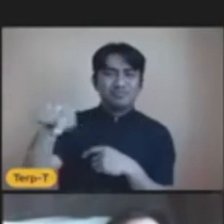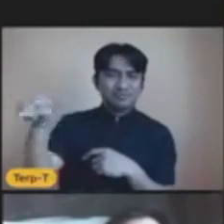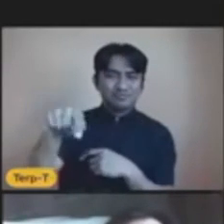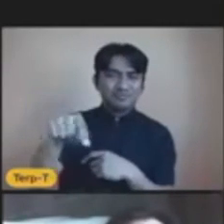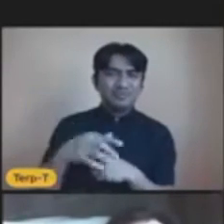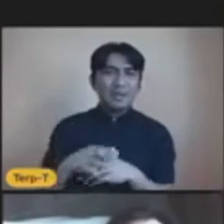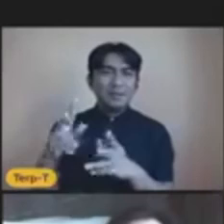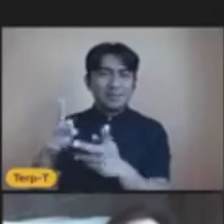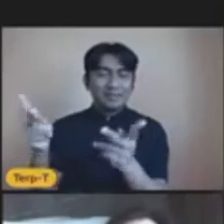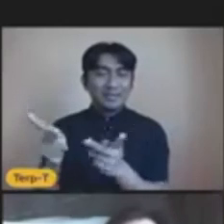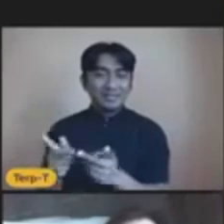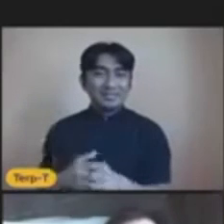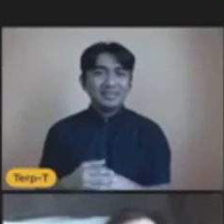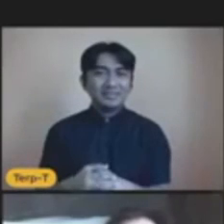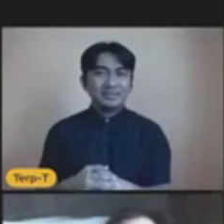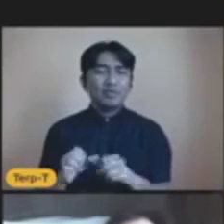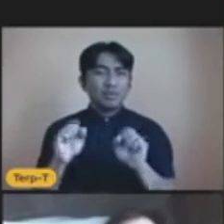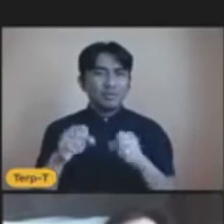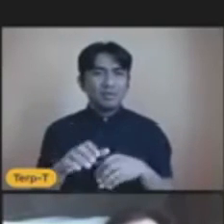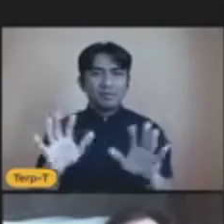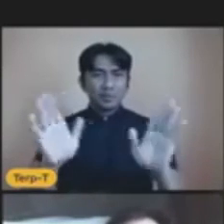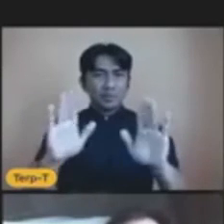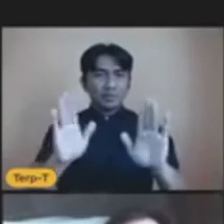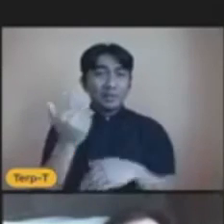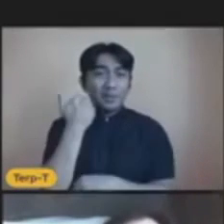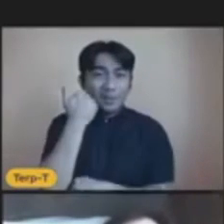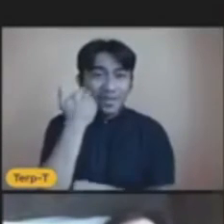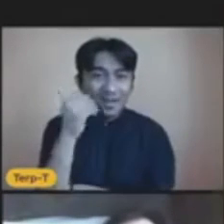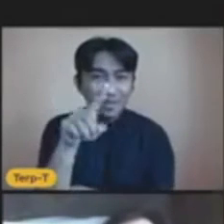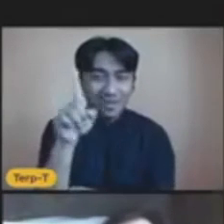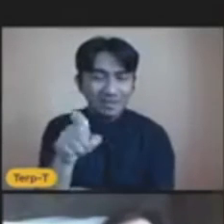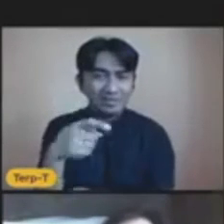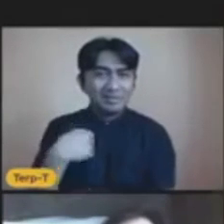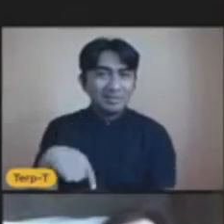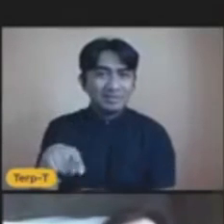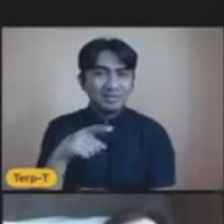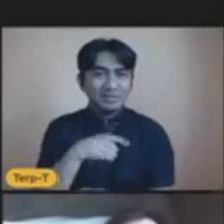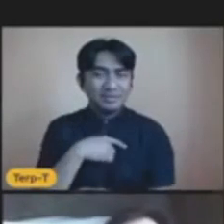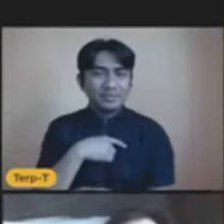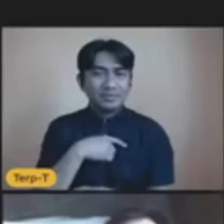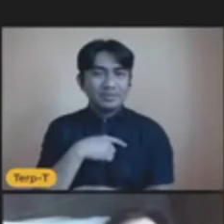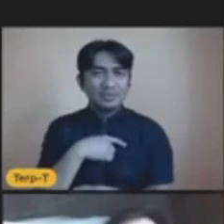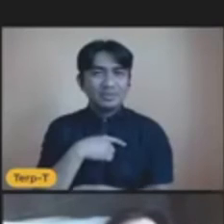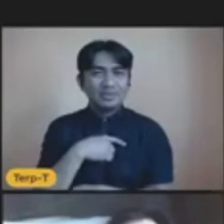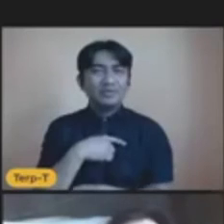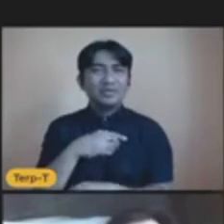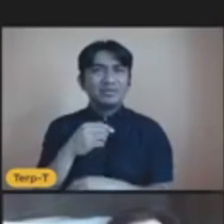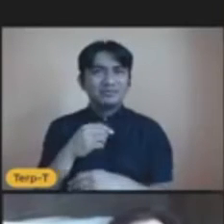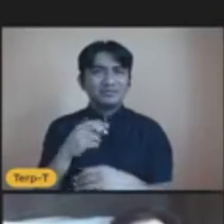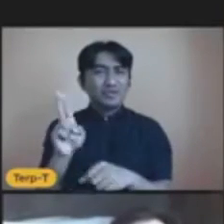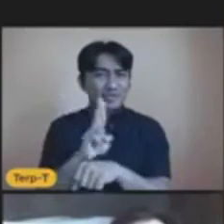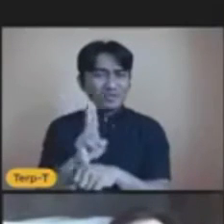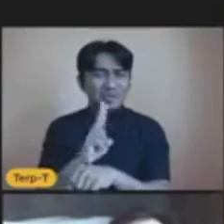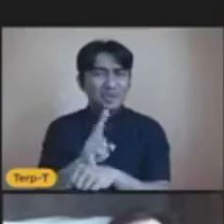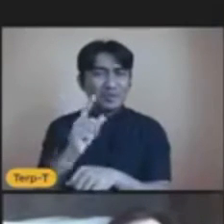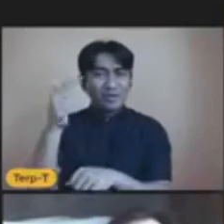po yun. Wag pong mahiyang magtanong. We are actually saving government money by making sure that our